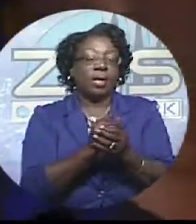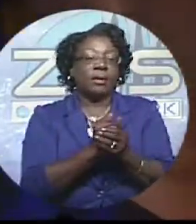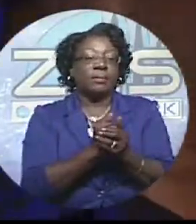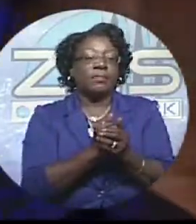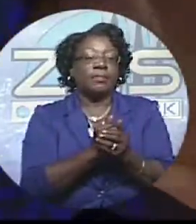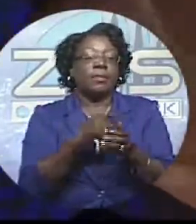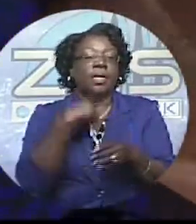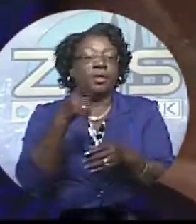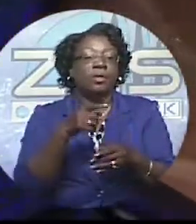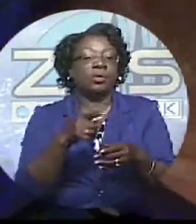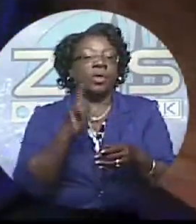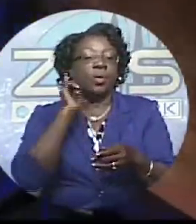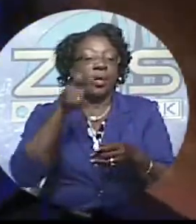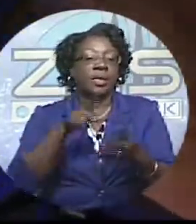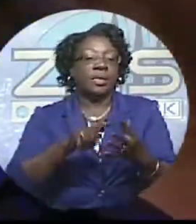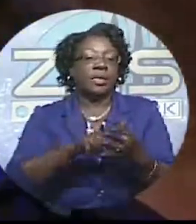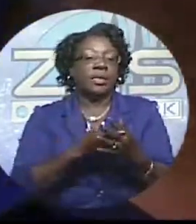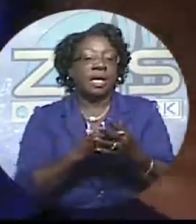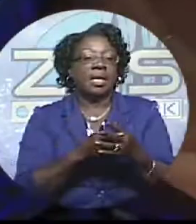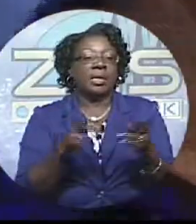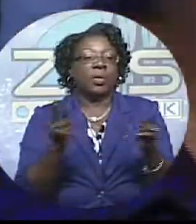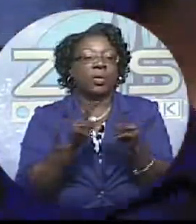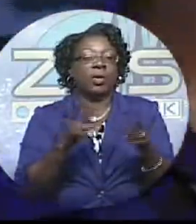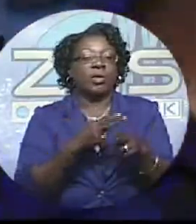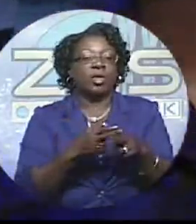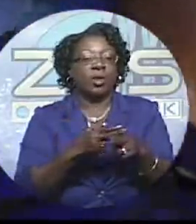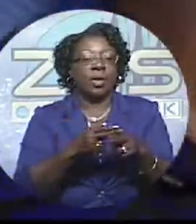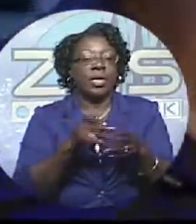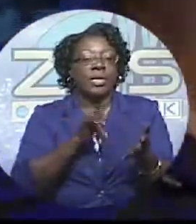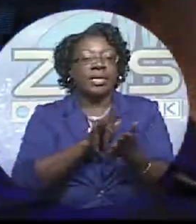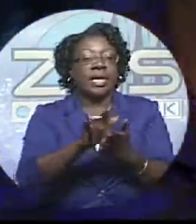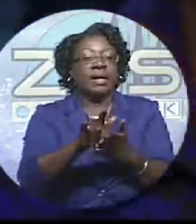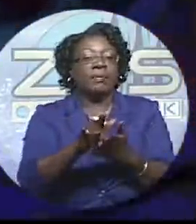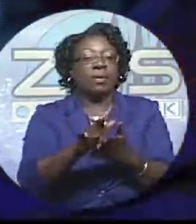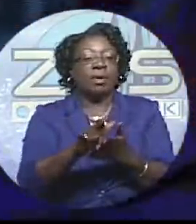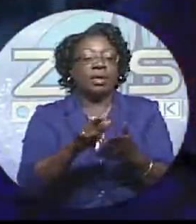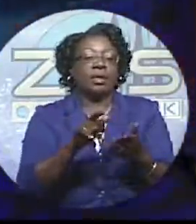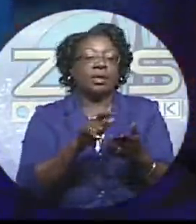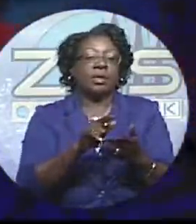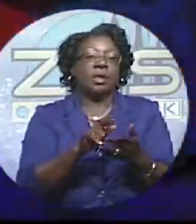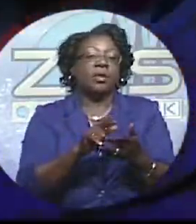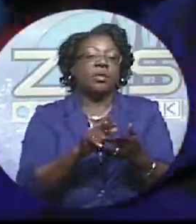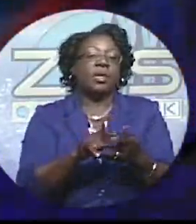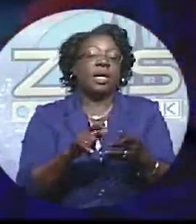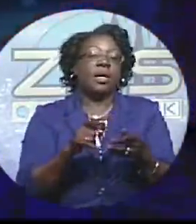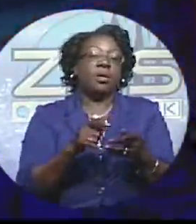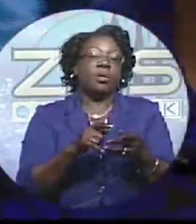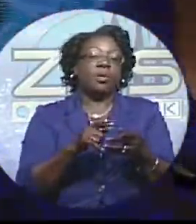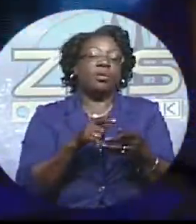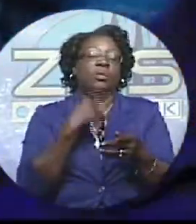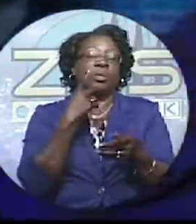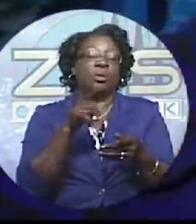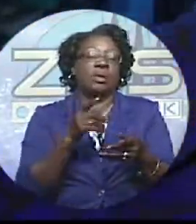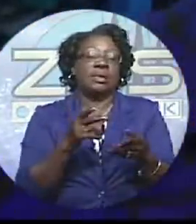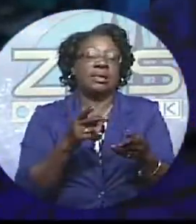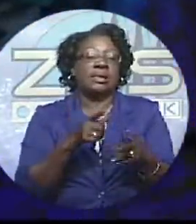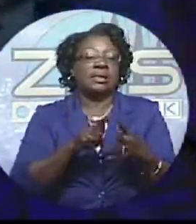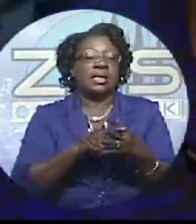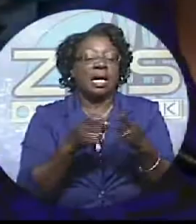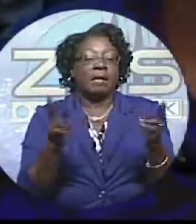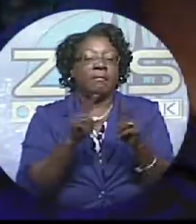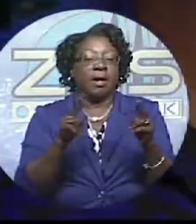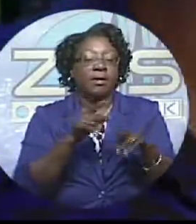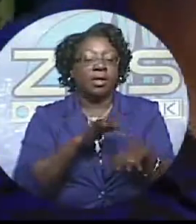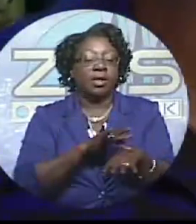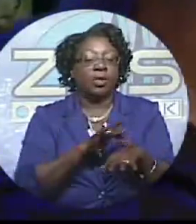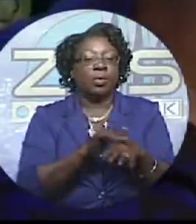and those works start. The airport work, we are now evaluating the bids. There's a lot of civil works